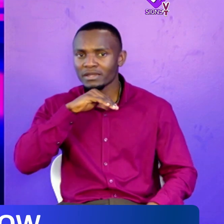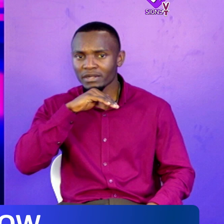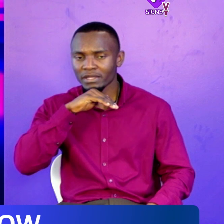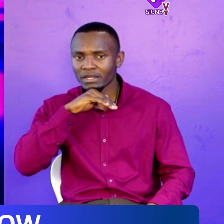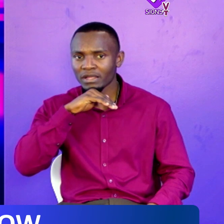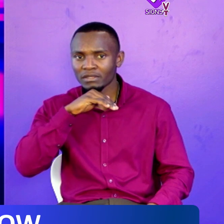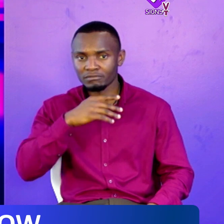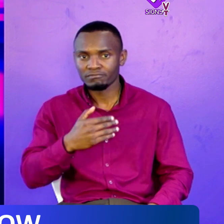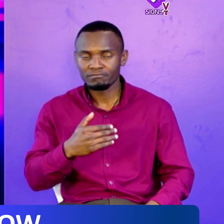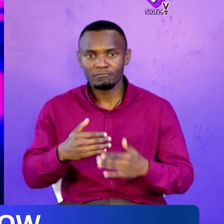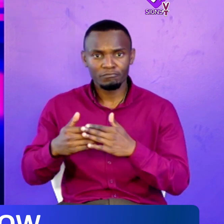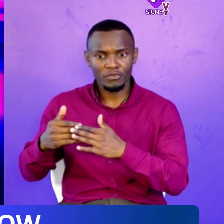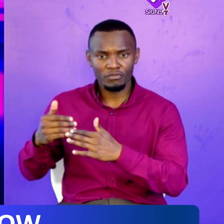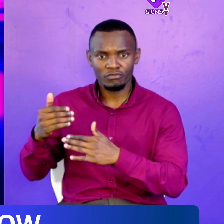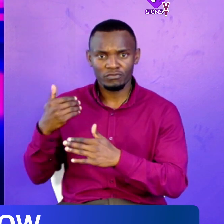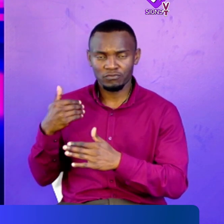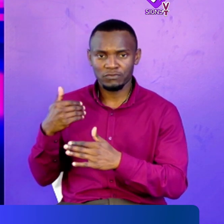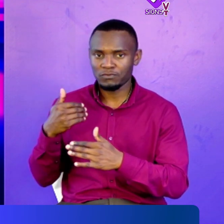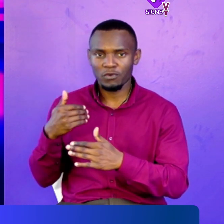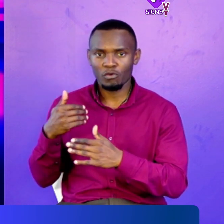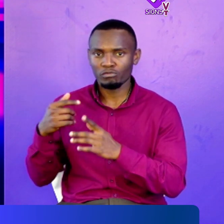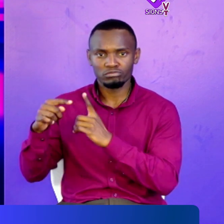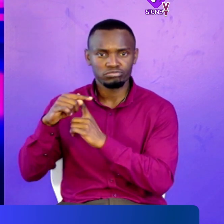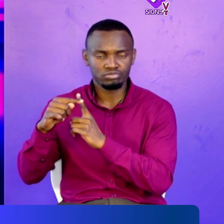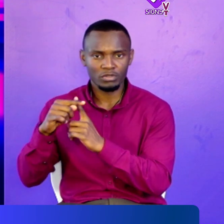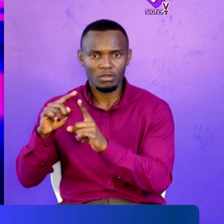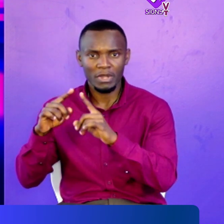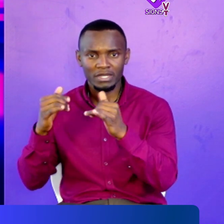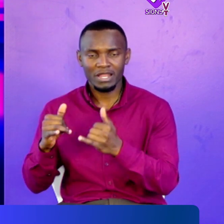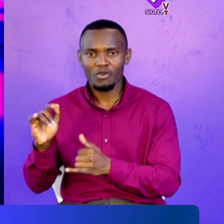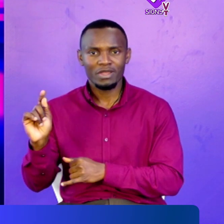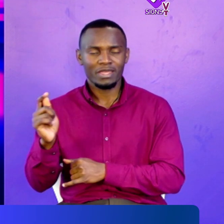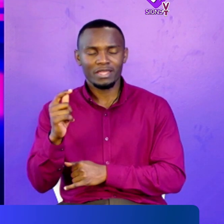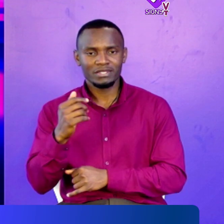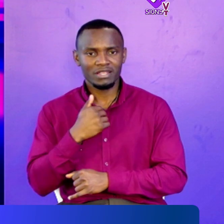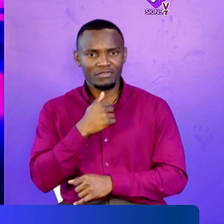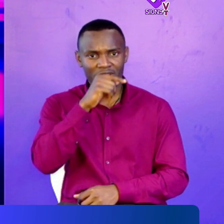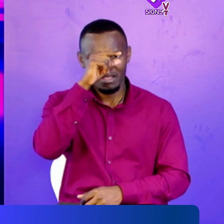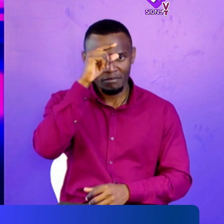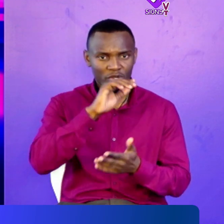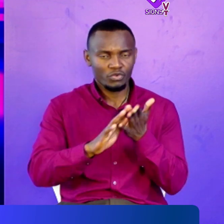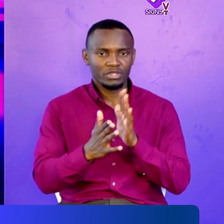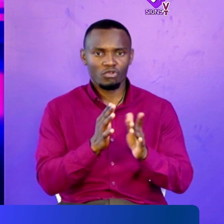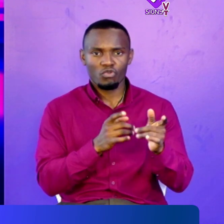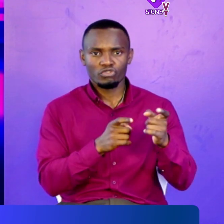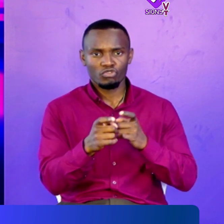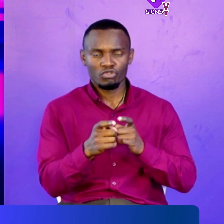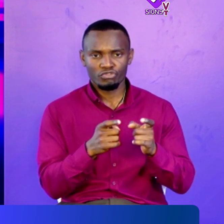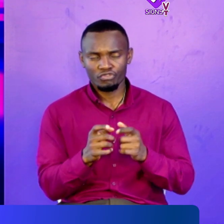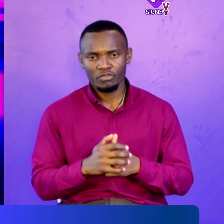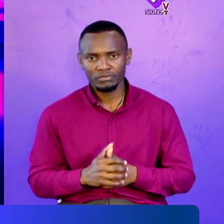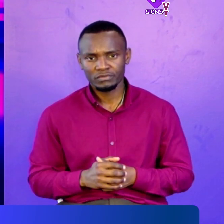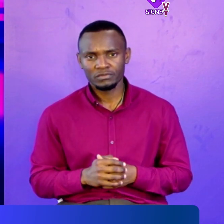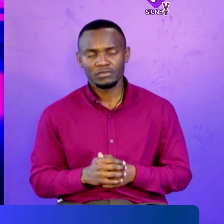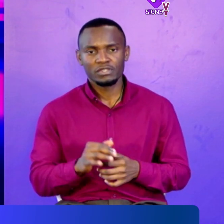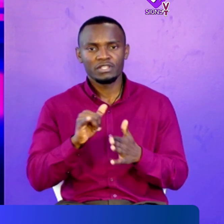optimism. Kenyans have been left with a government without restraint. And that